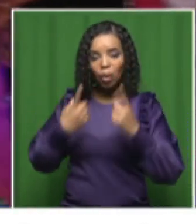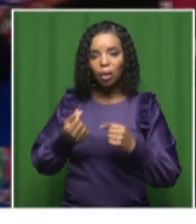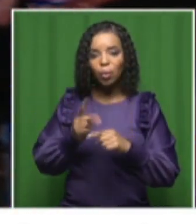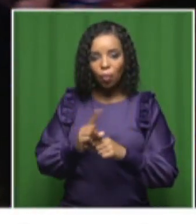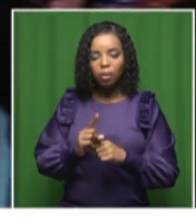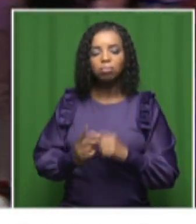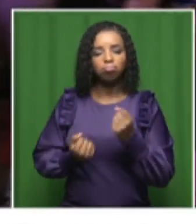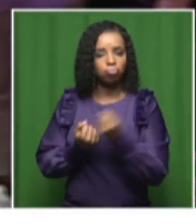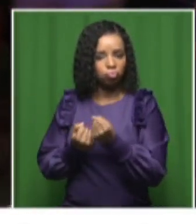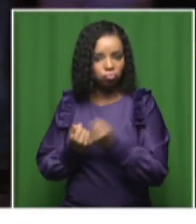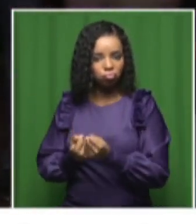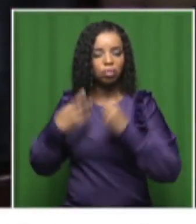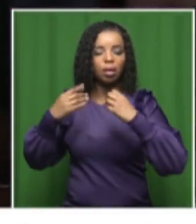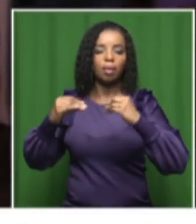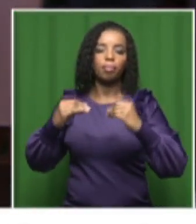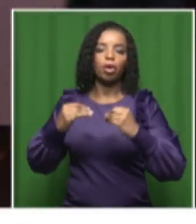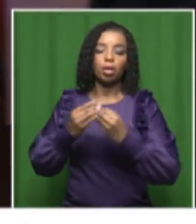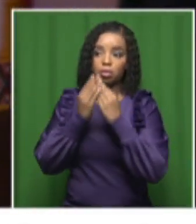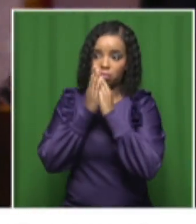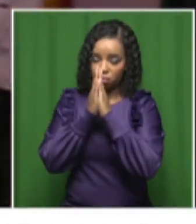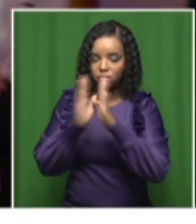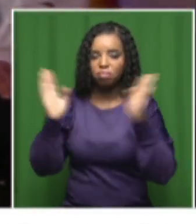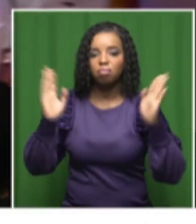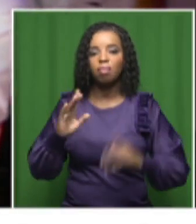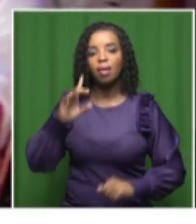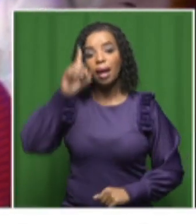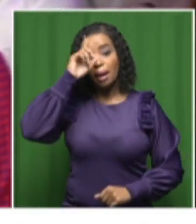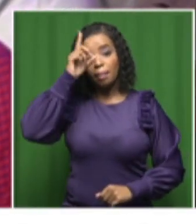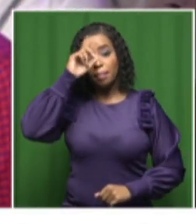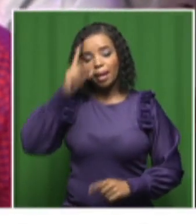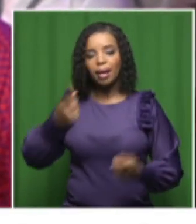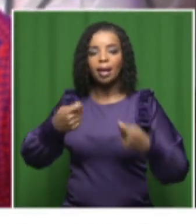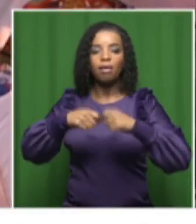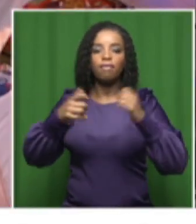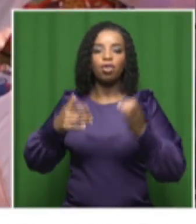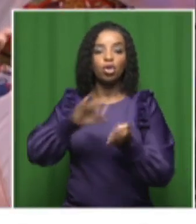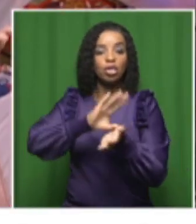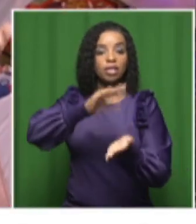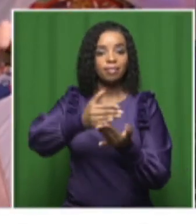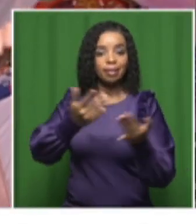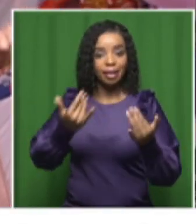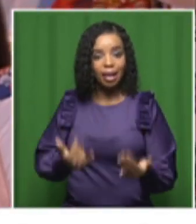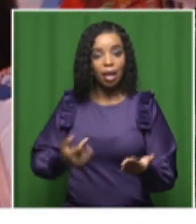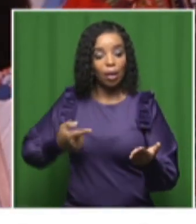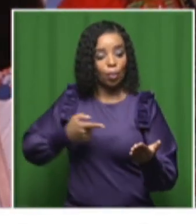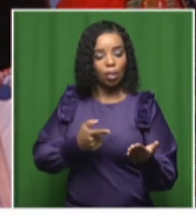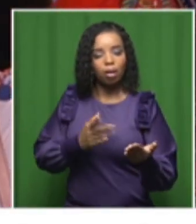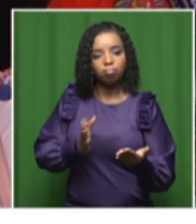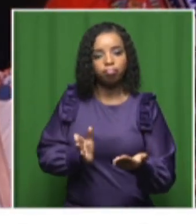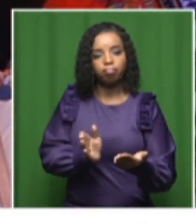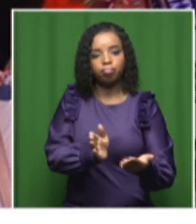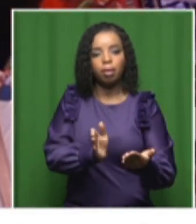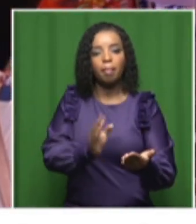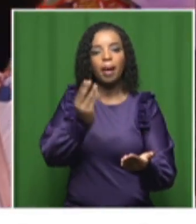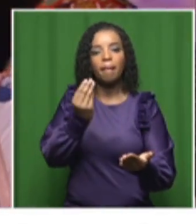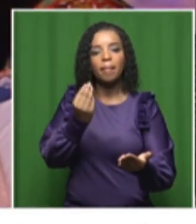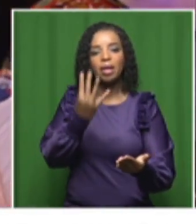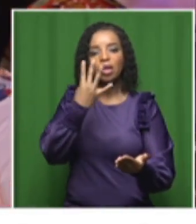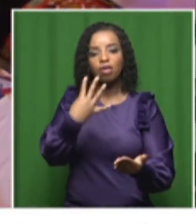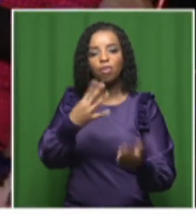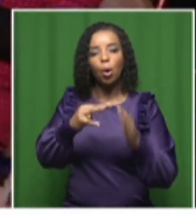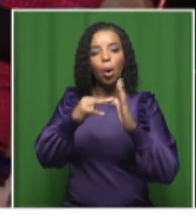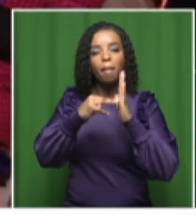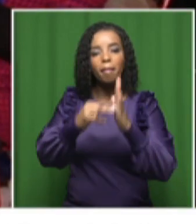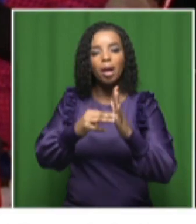entrepreneurship support. Through its Black Founders Fund, the tech giant has set aside over $4 million